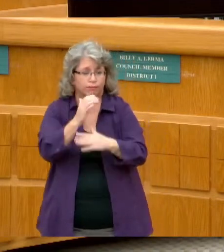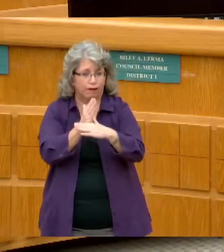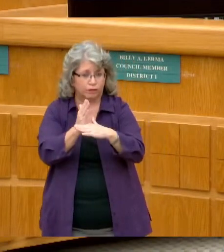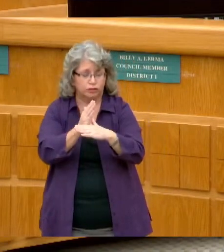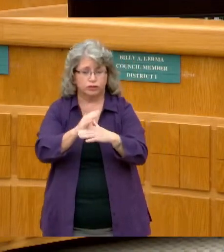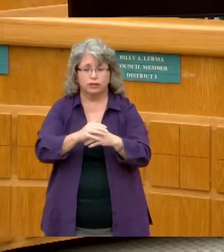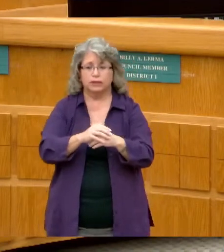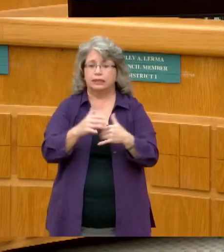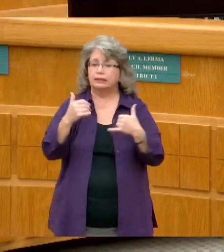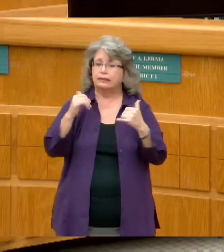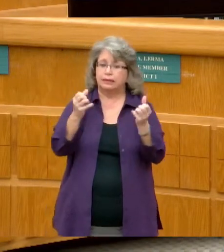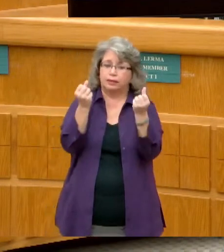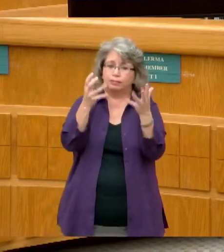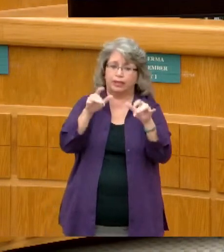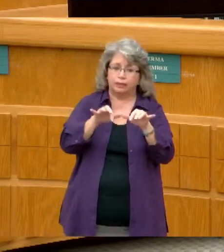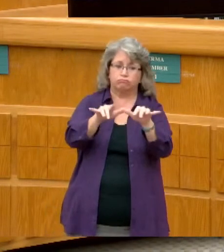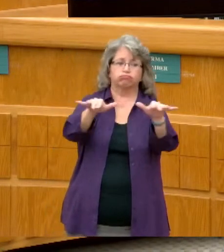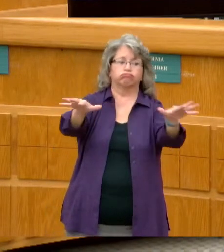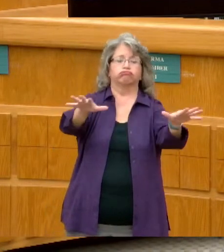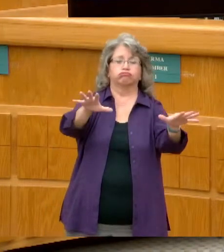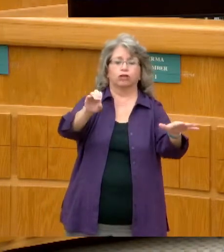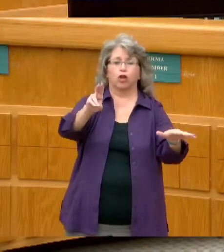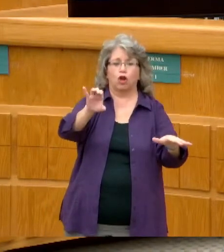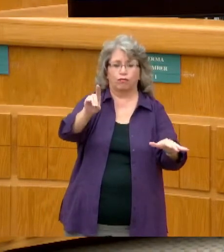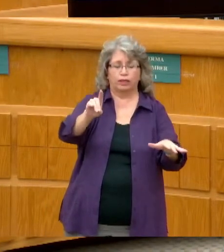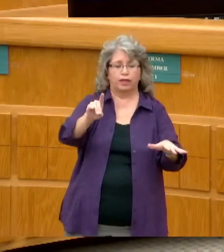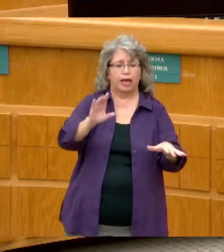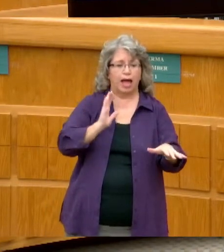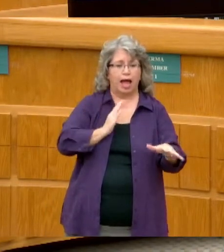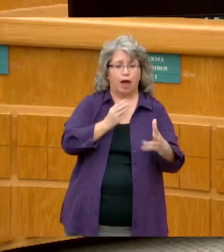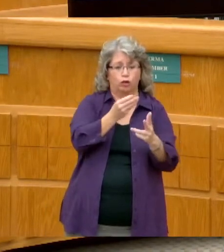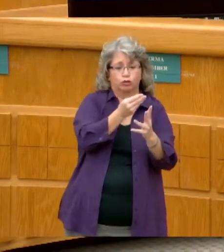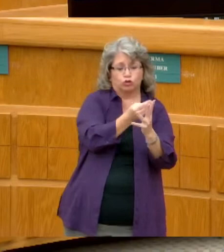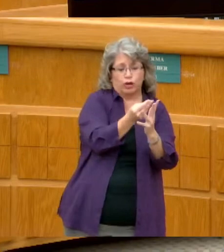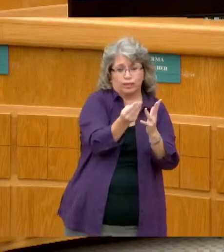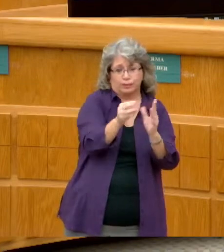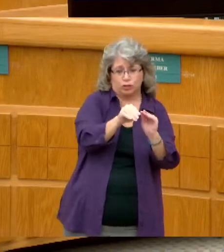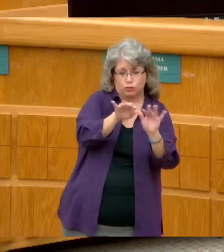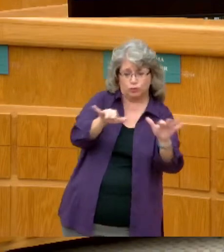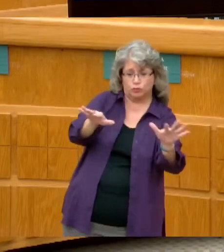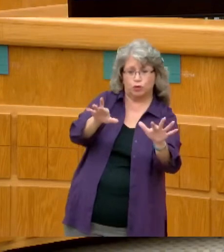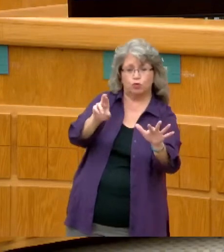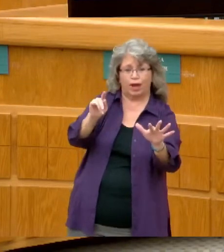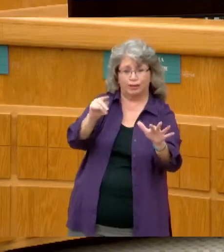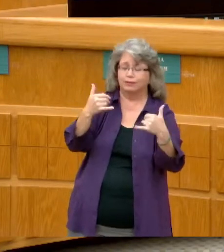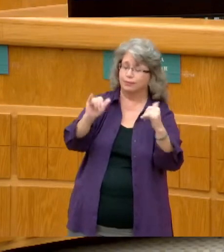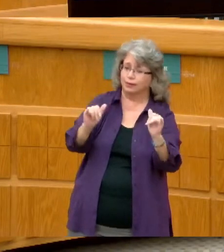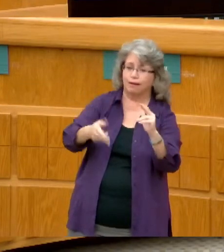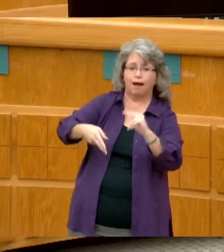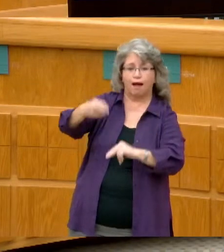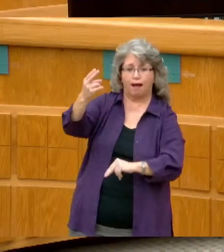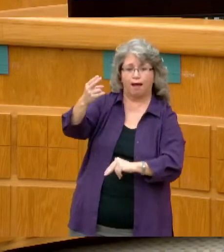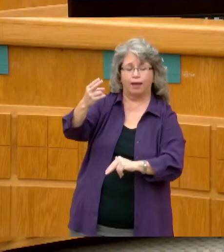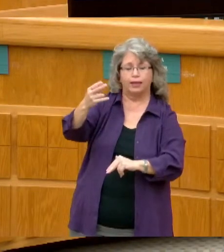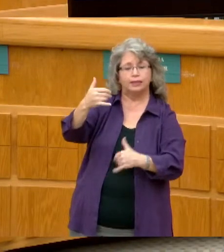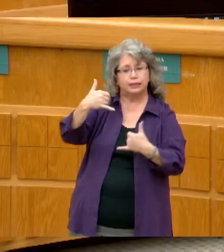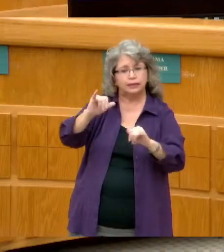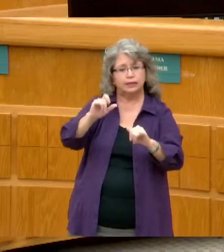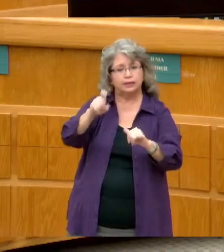COVID cases in Nueces County. The transmission rate is still very high, so we still need to use all your precautions when you're out.